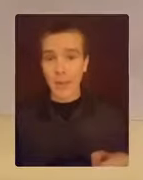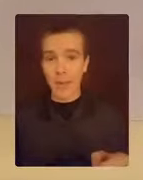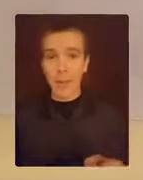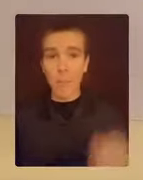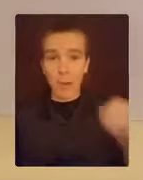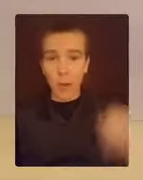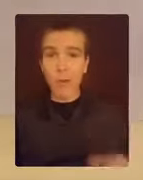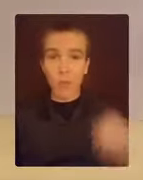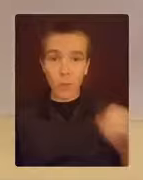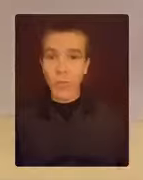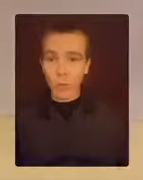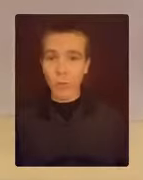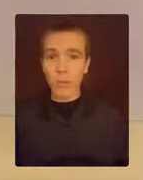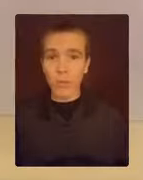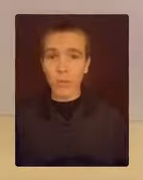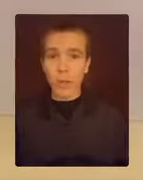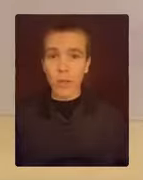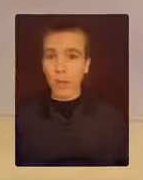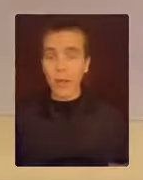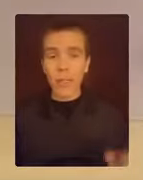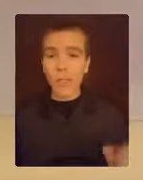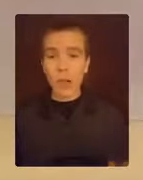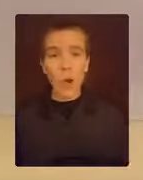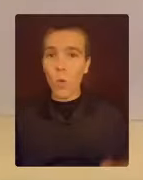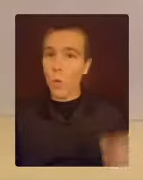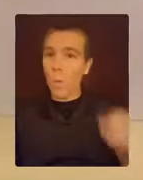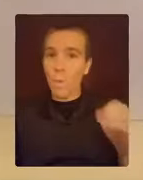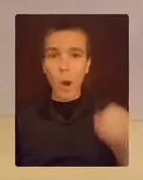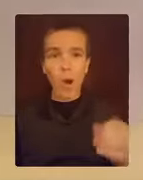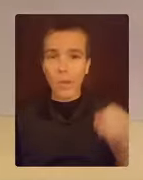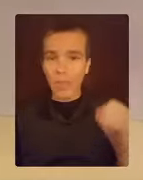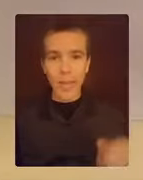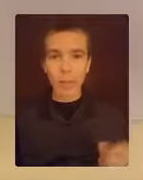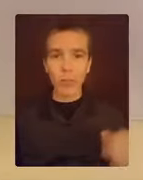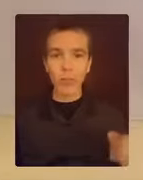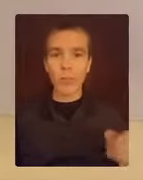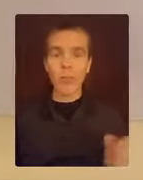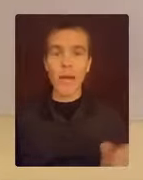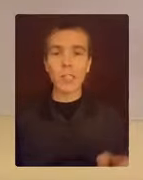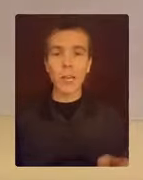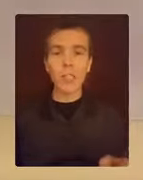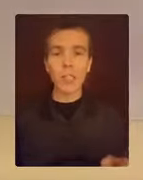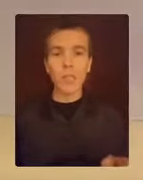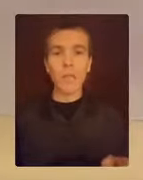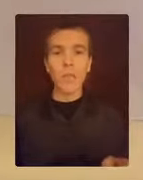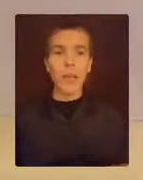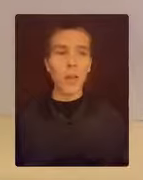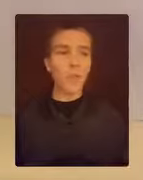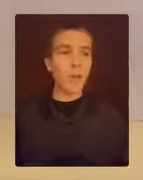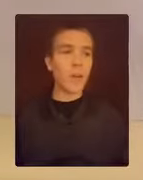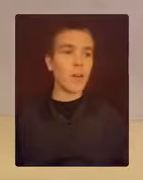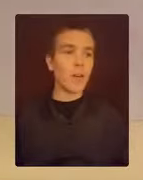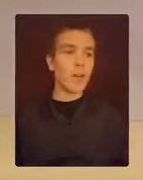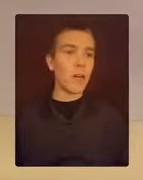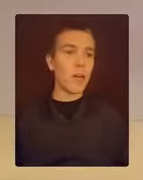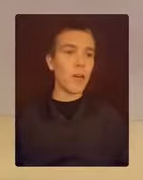reality. It becomes real. There is no bars held on your imagination.